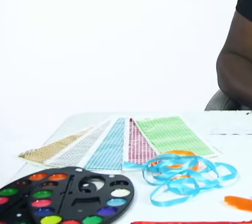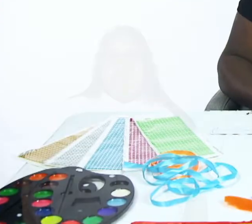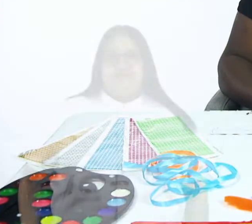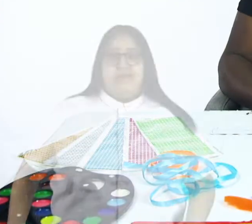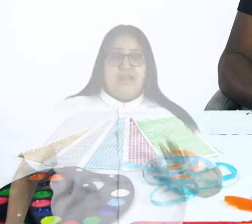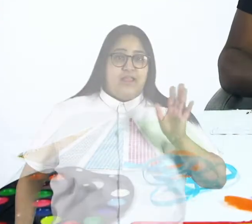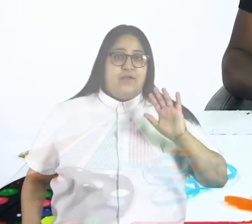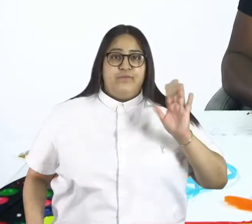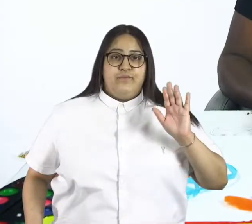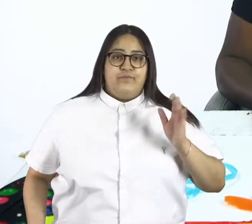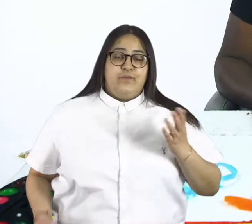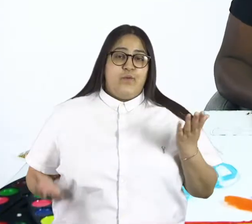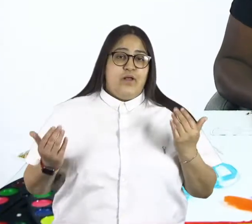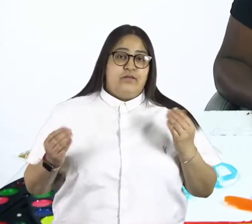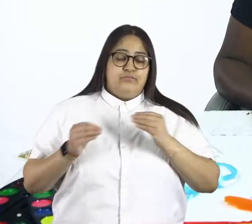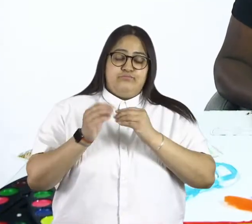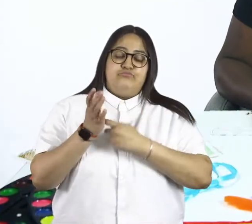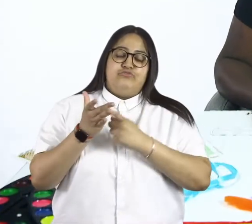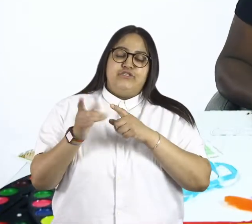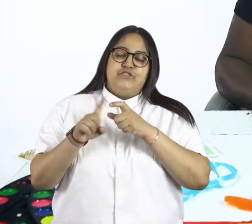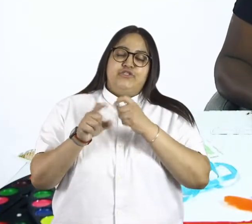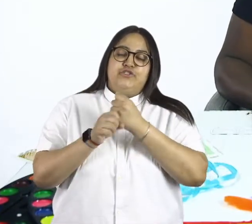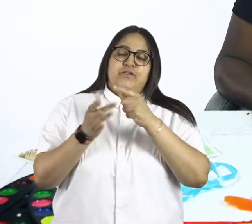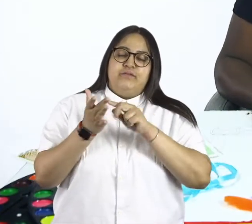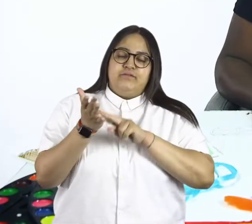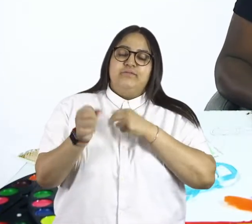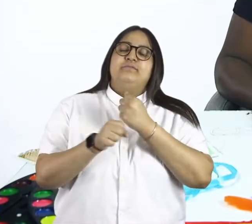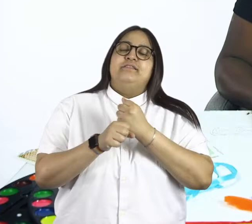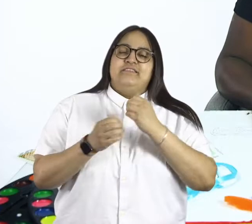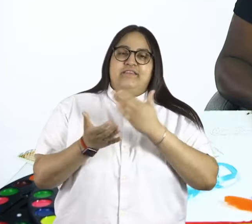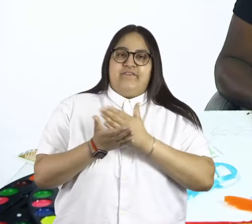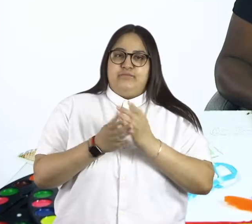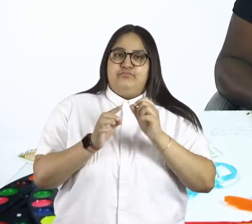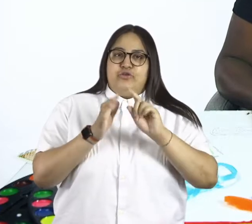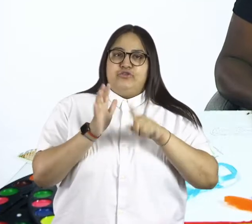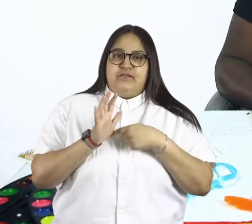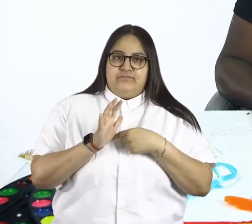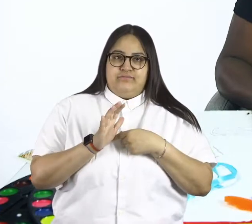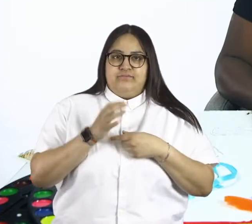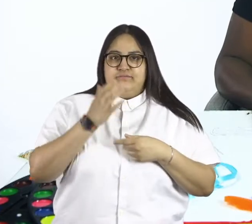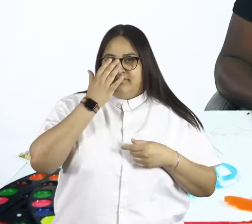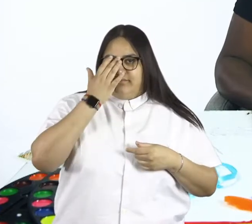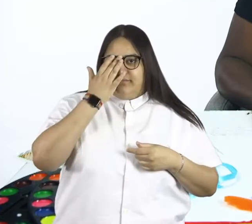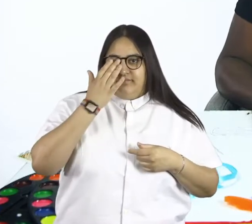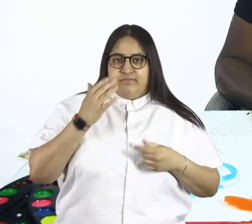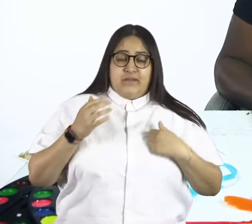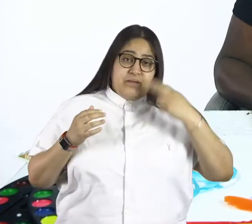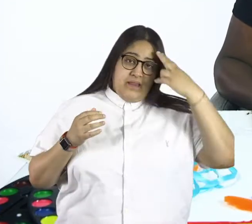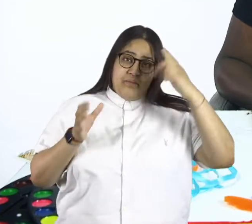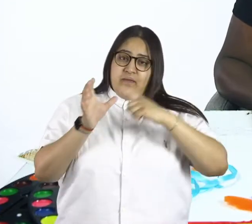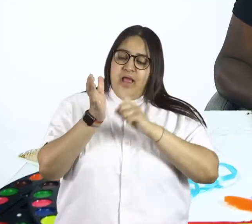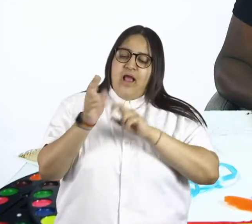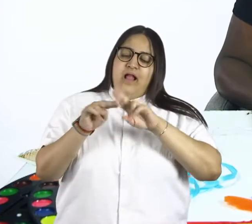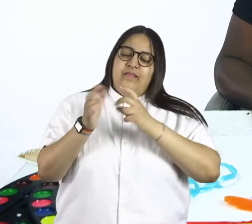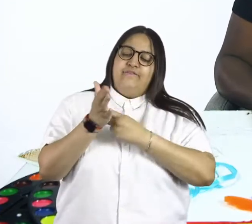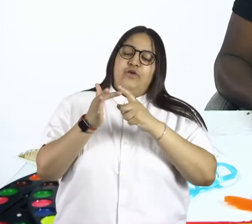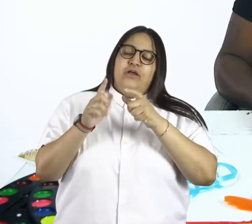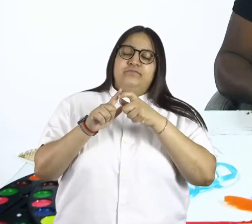Hi guys, and welcome to the Bridging Divides project. My name is Alfred and I'm a clothing and costume designer from